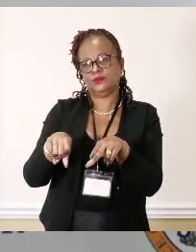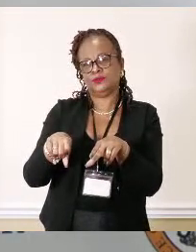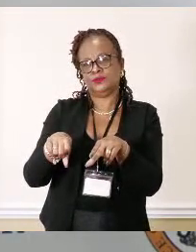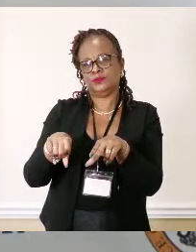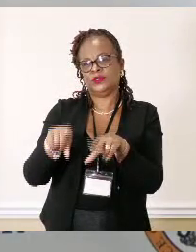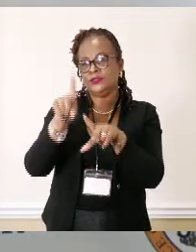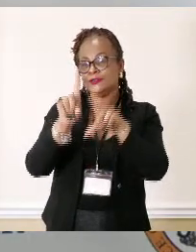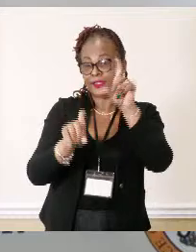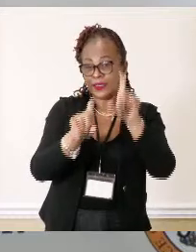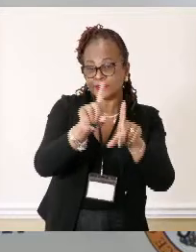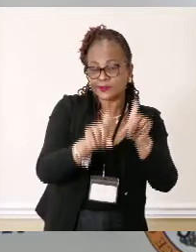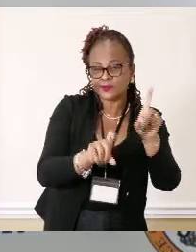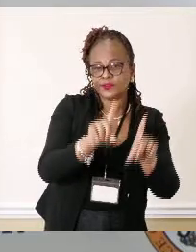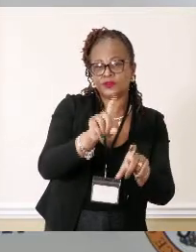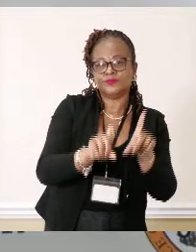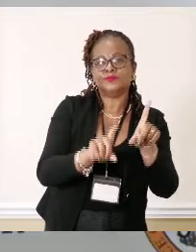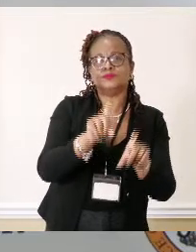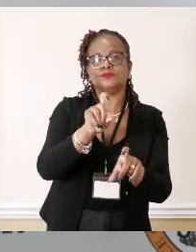test,